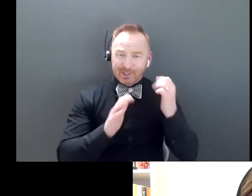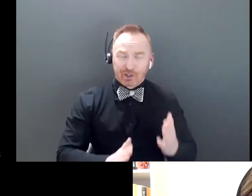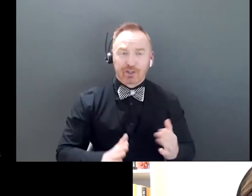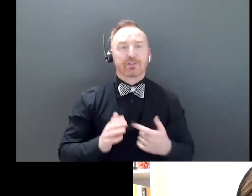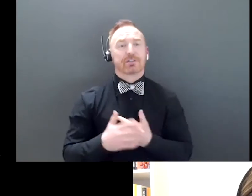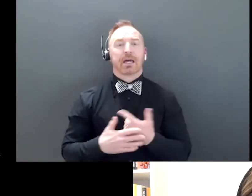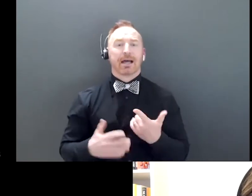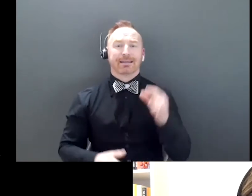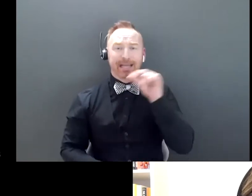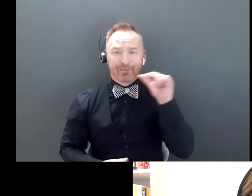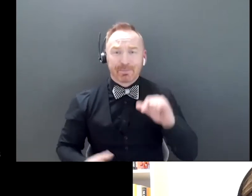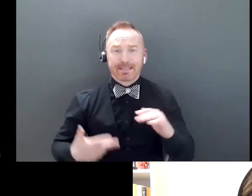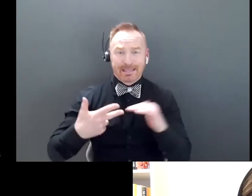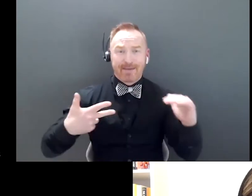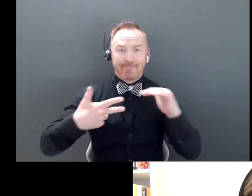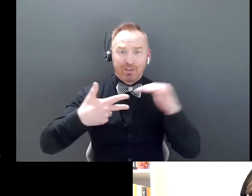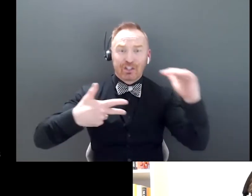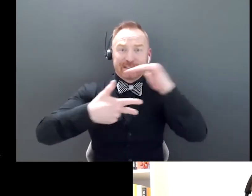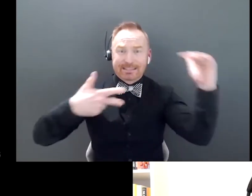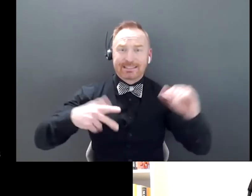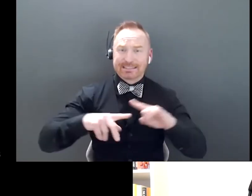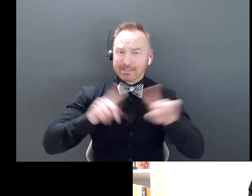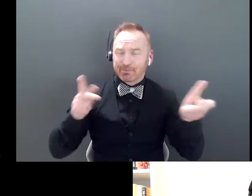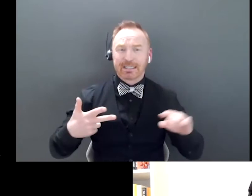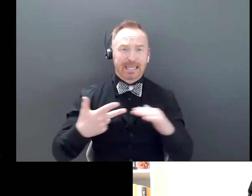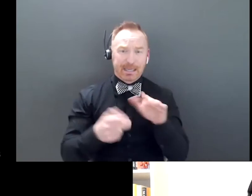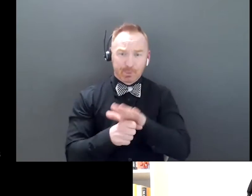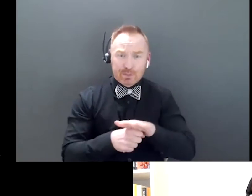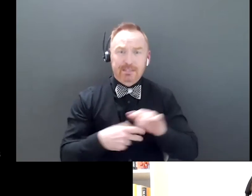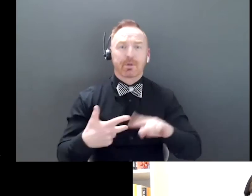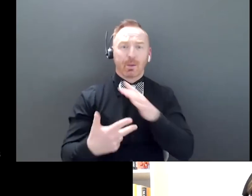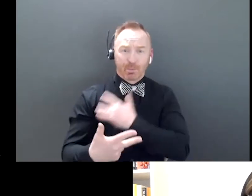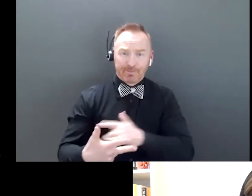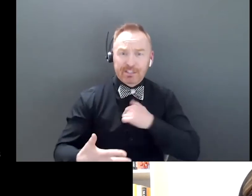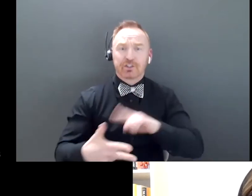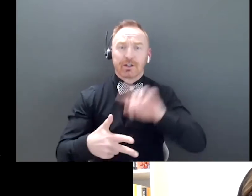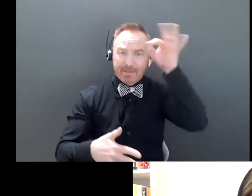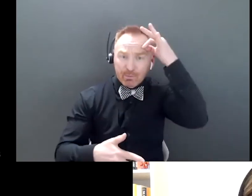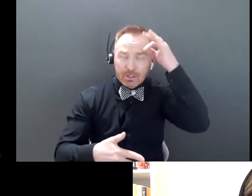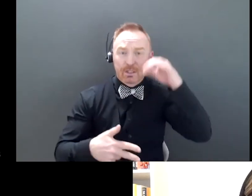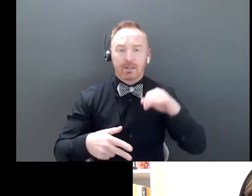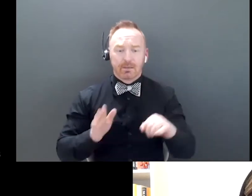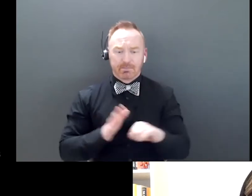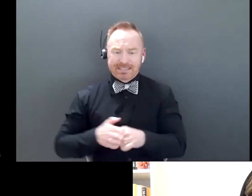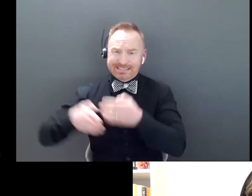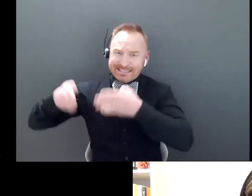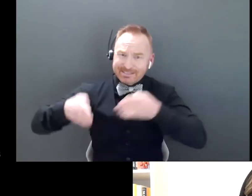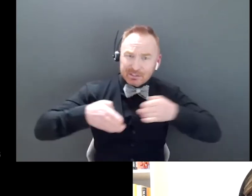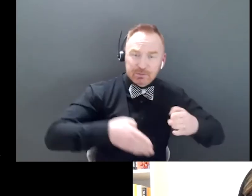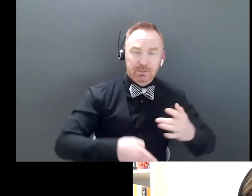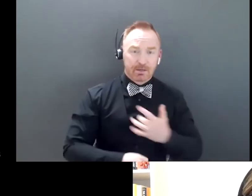guess oftentimes there's like this perceived challenge of individuals not feeling like they have an opportunity